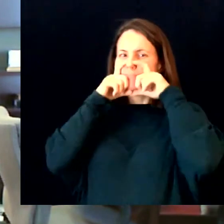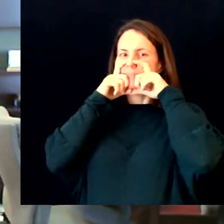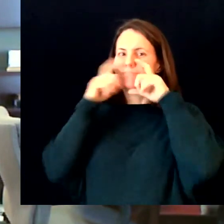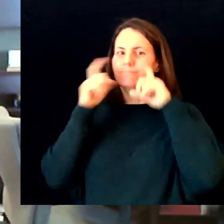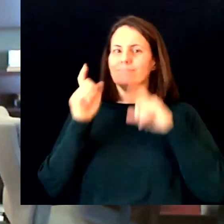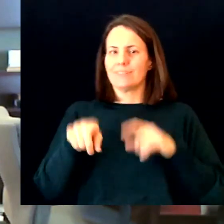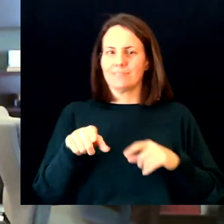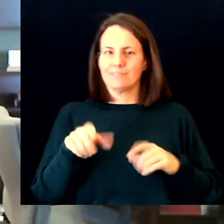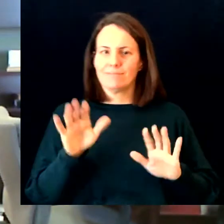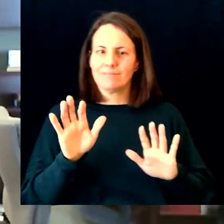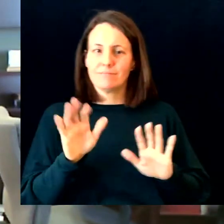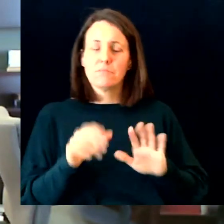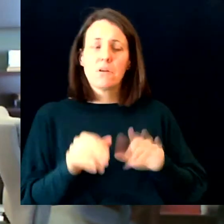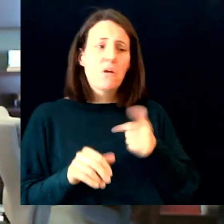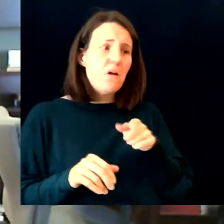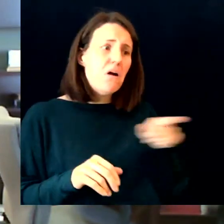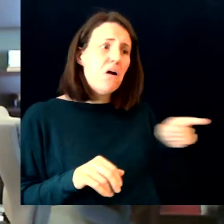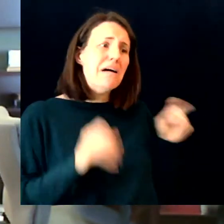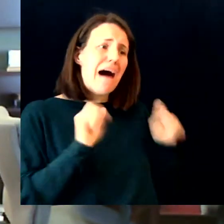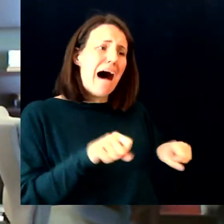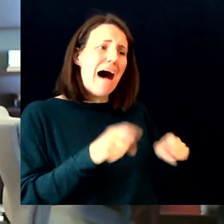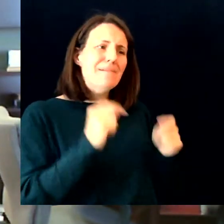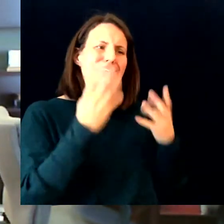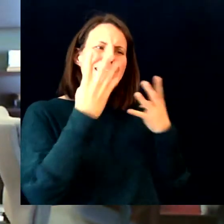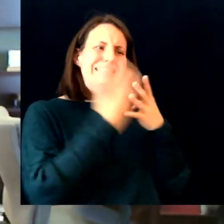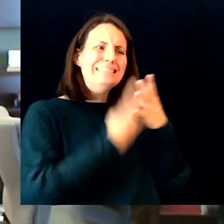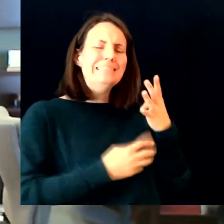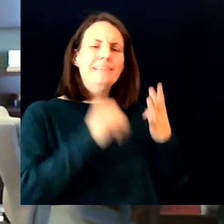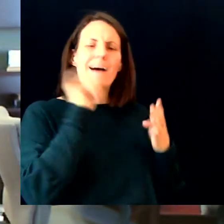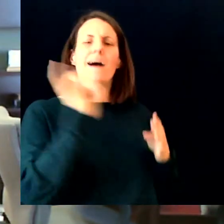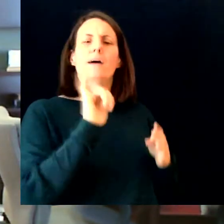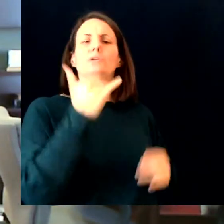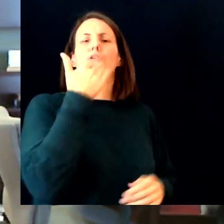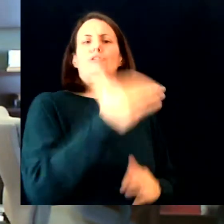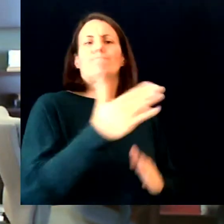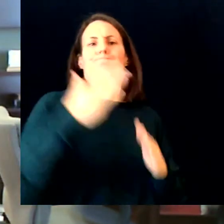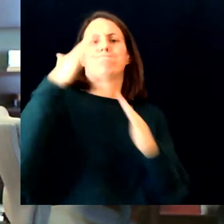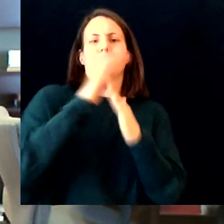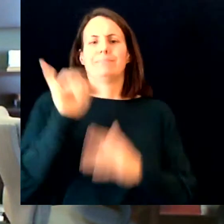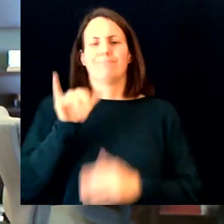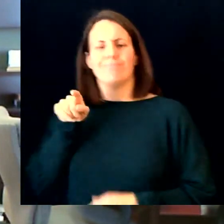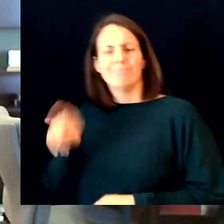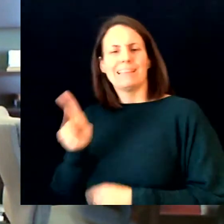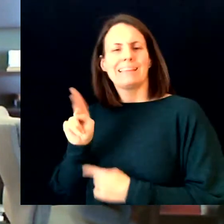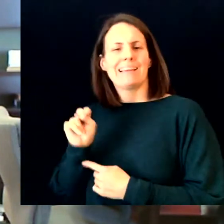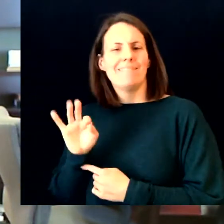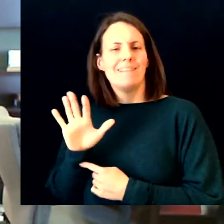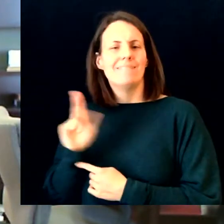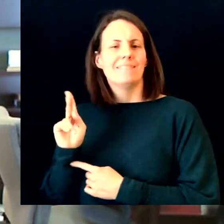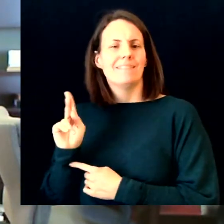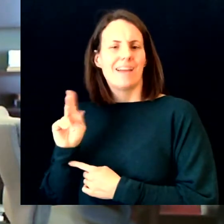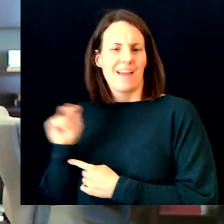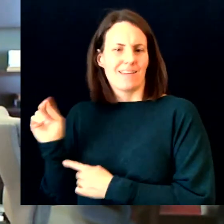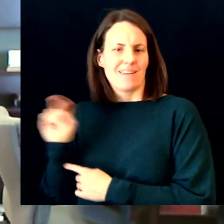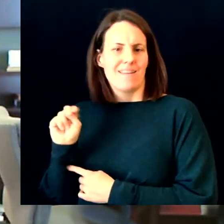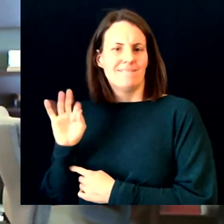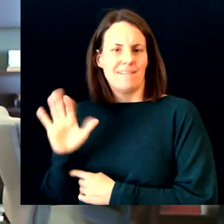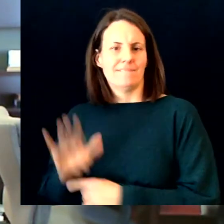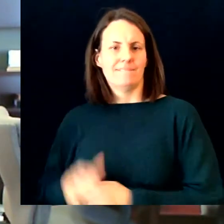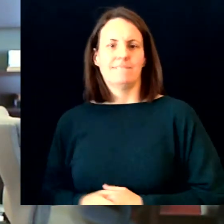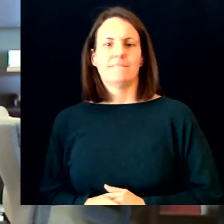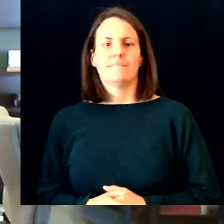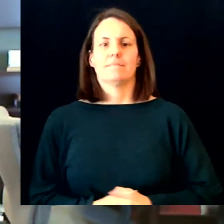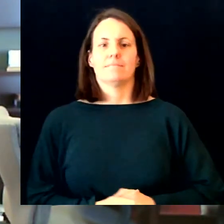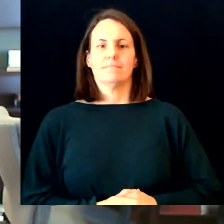disposable surgical mask offers more protection than cloth or other woven masks. And again, it is important to remember